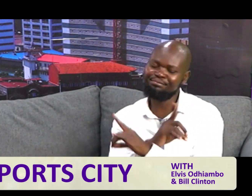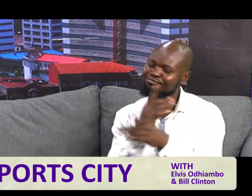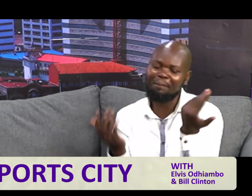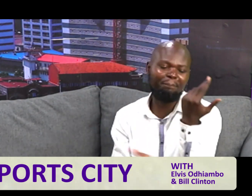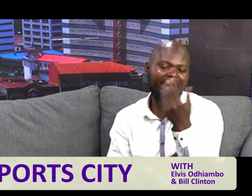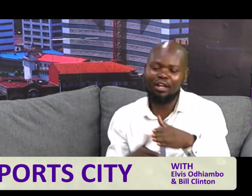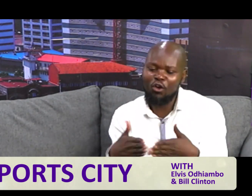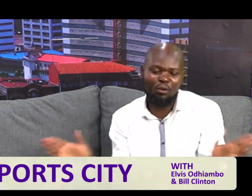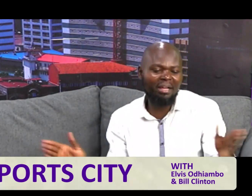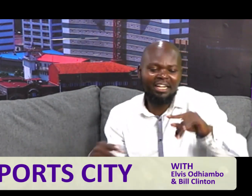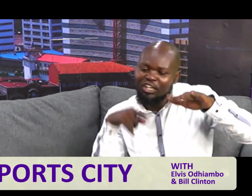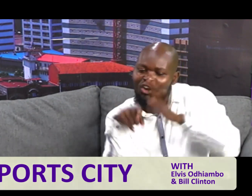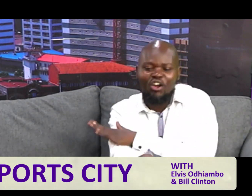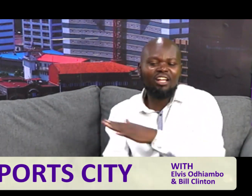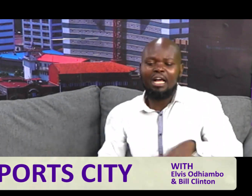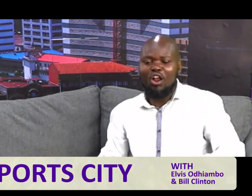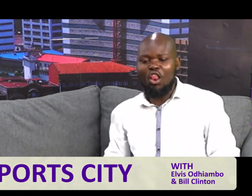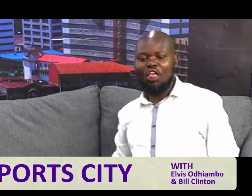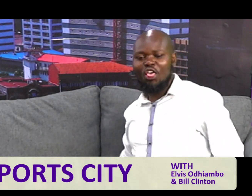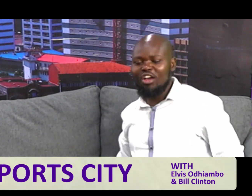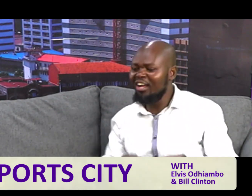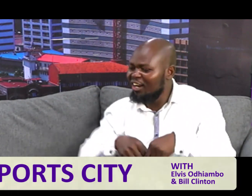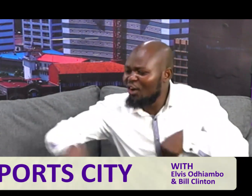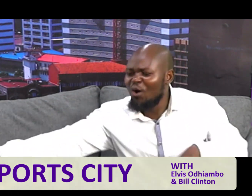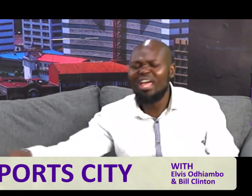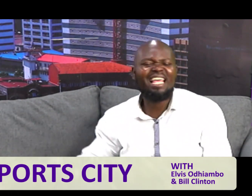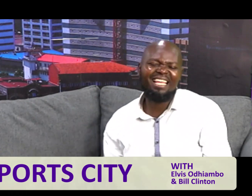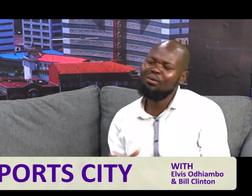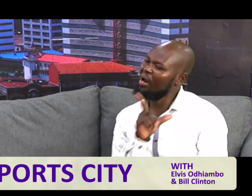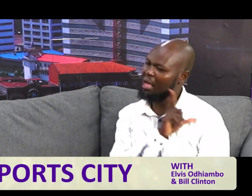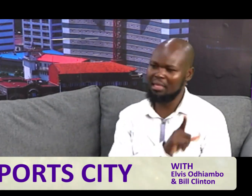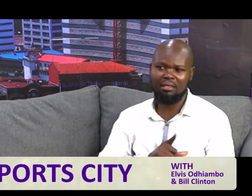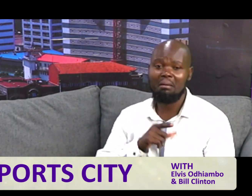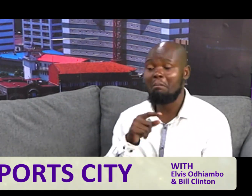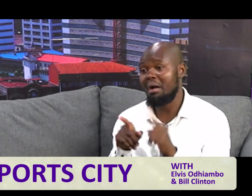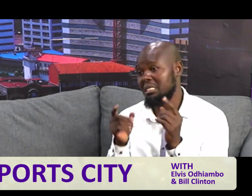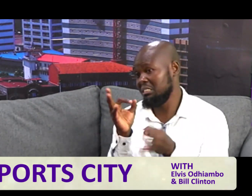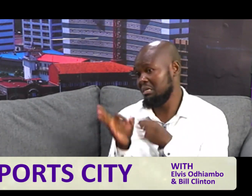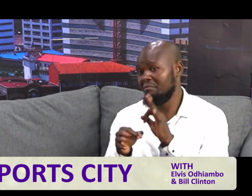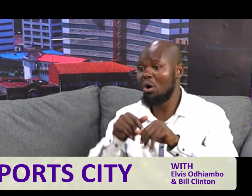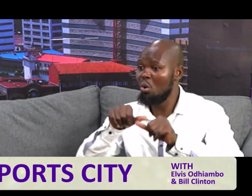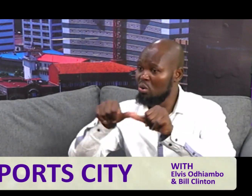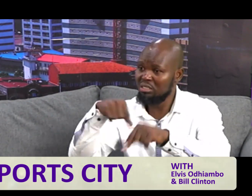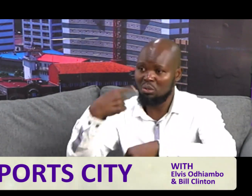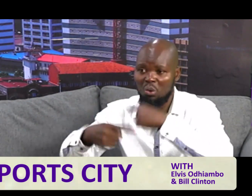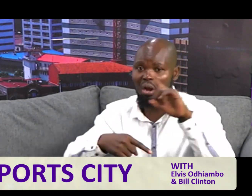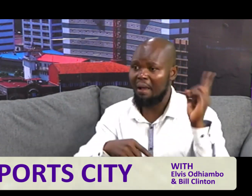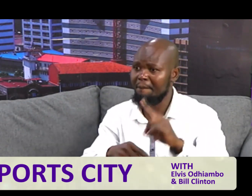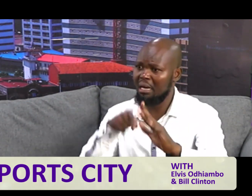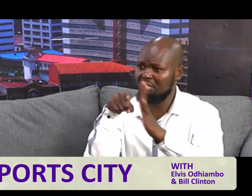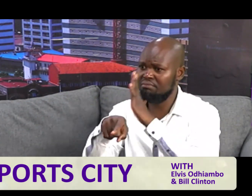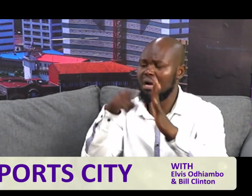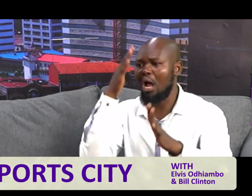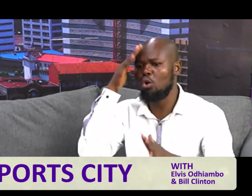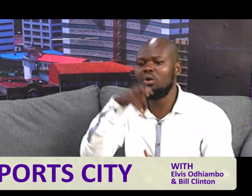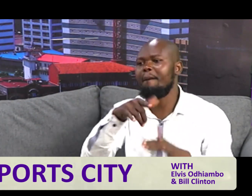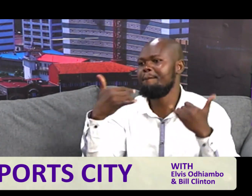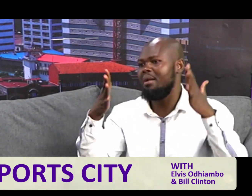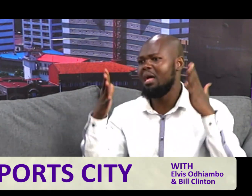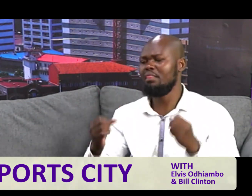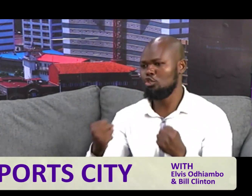who know their work, then it will be hard for him to score. So for me, I feel that he's only lucky. But I pray